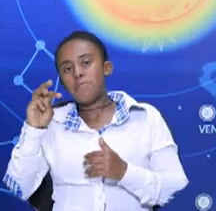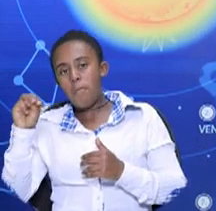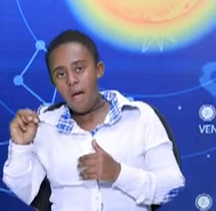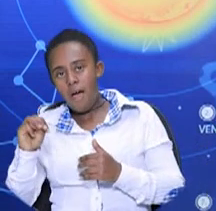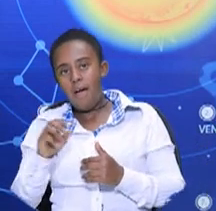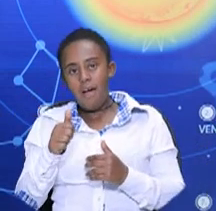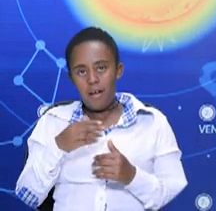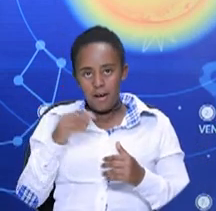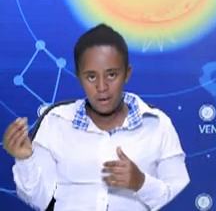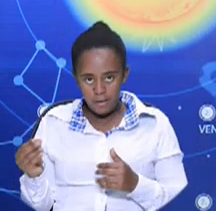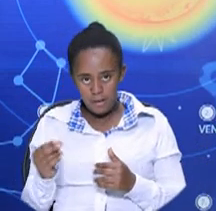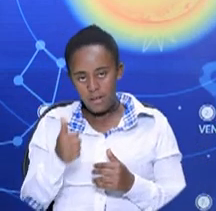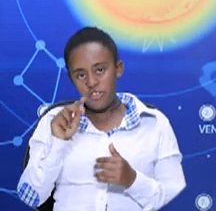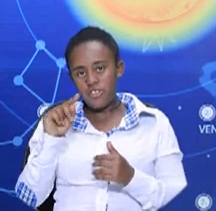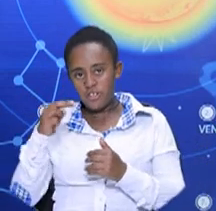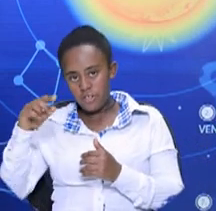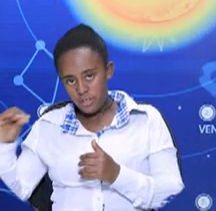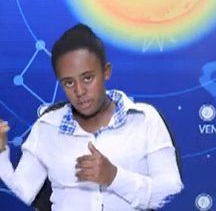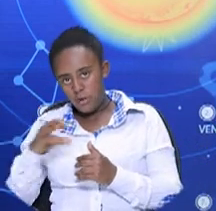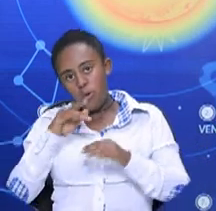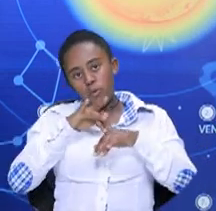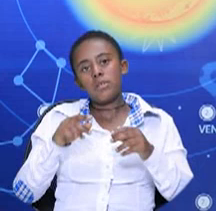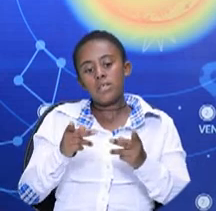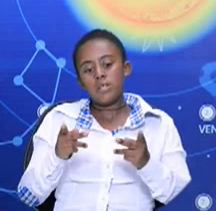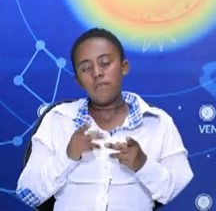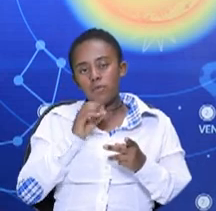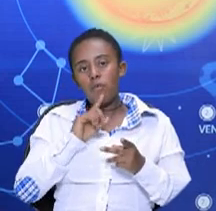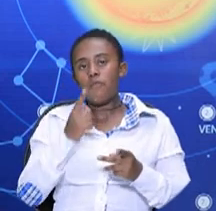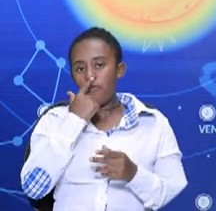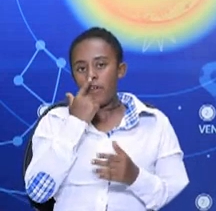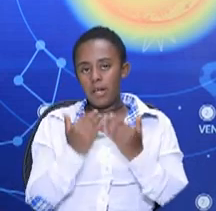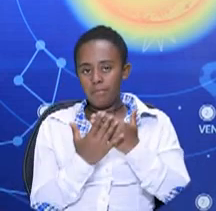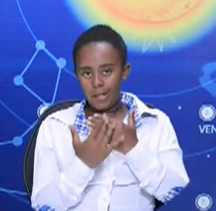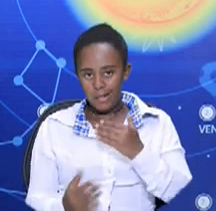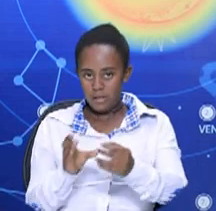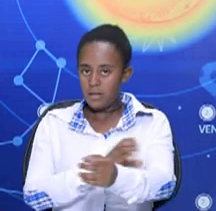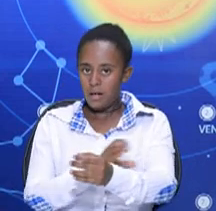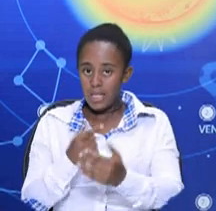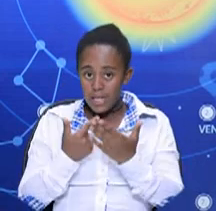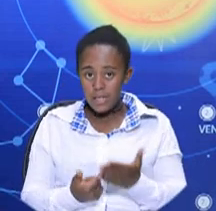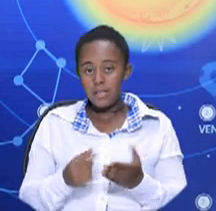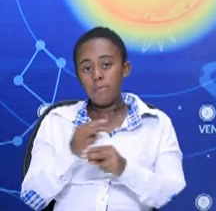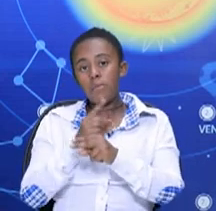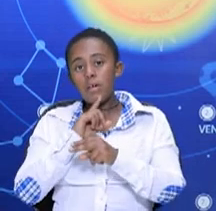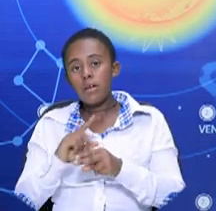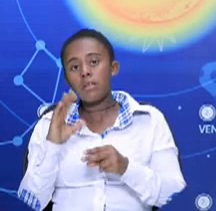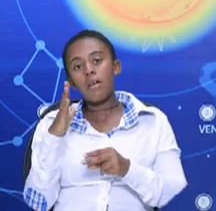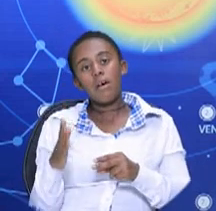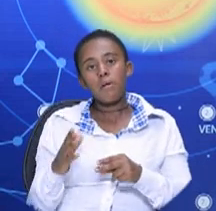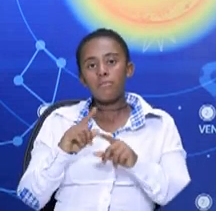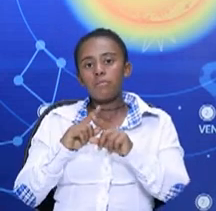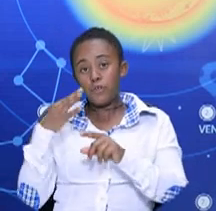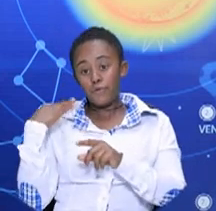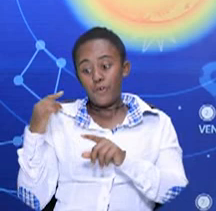have antigen A on the surface of red blood cell. This make type A individuals different